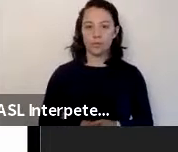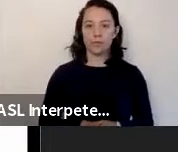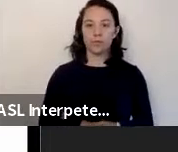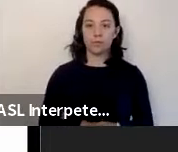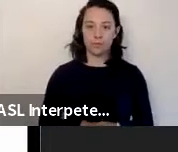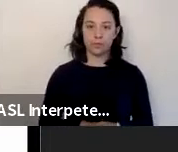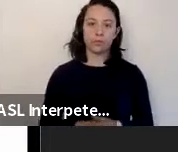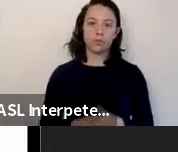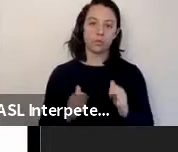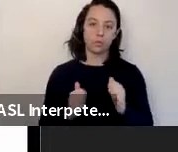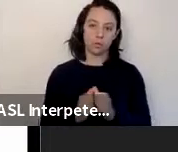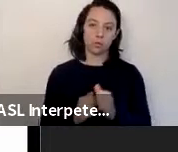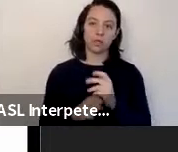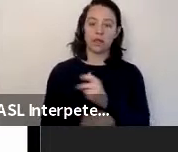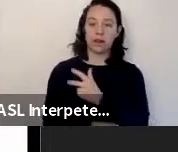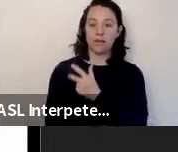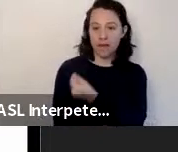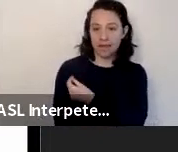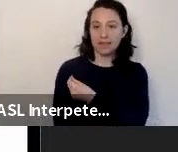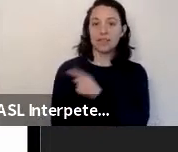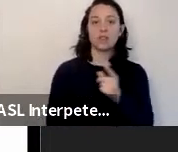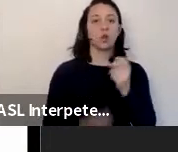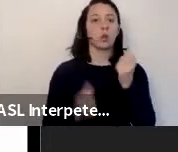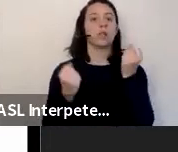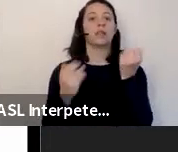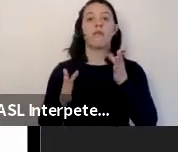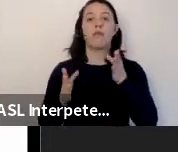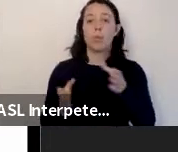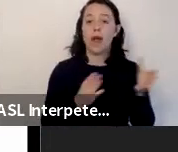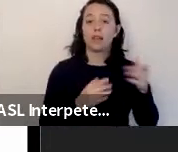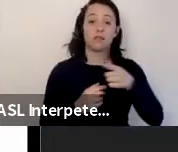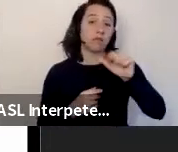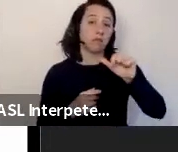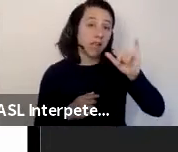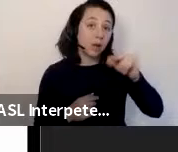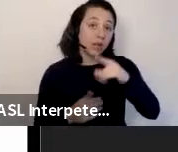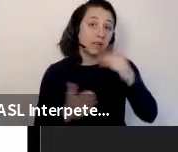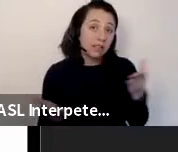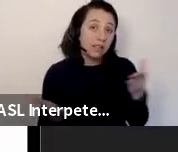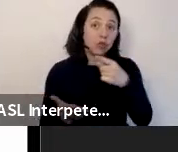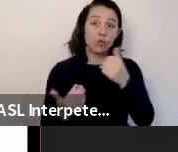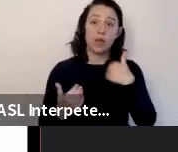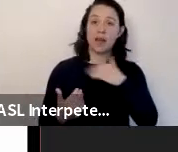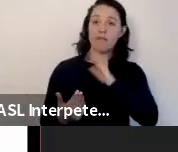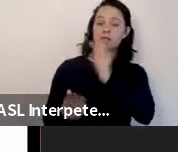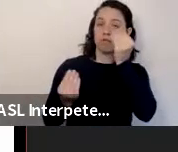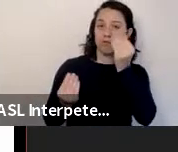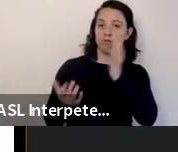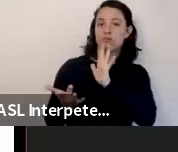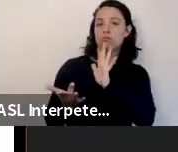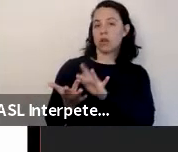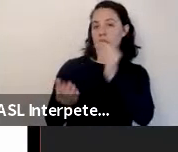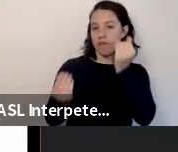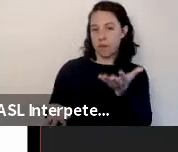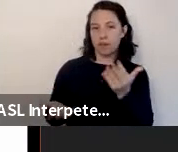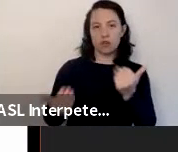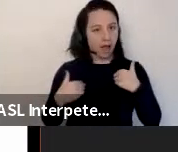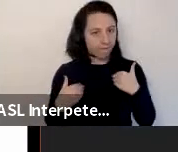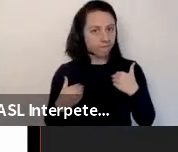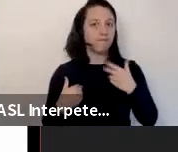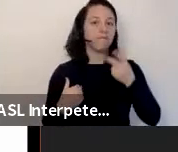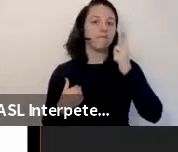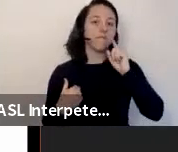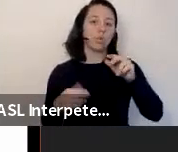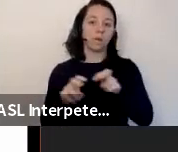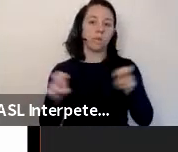getting vaccine. There are a number of ways. Larry is here. You have Larry's contact information. For the panelists